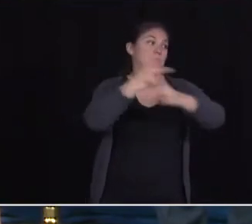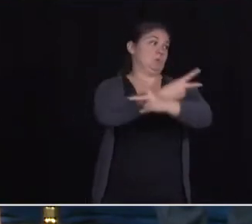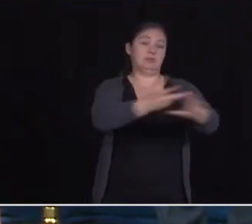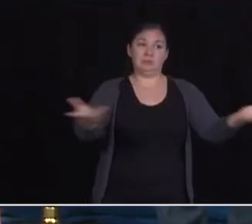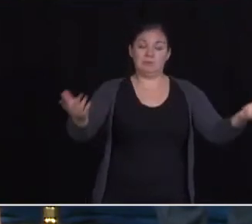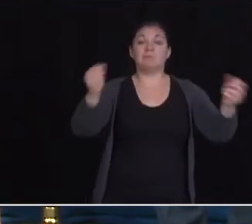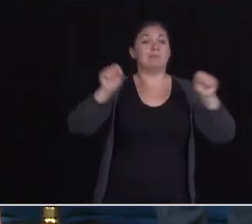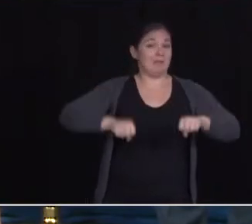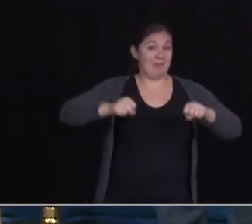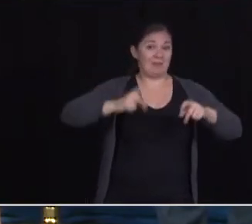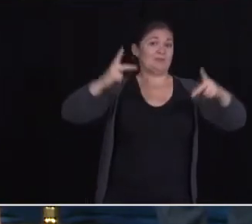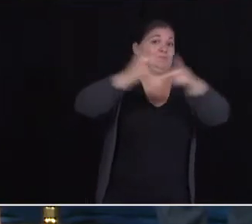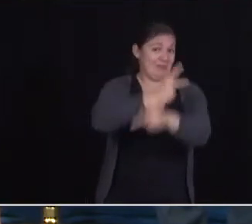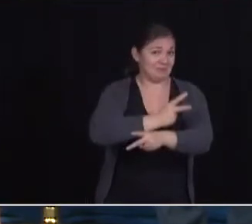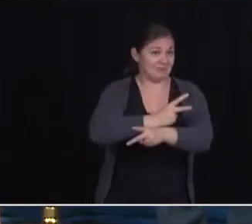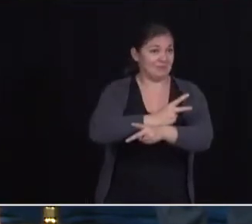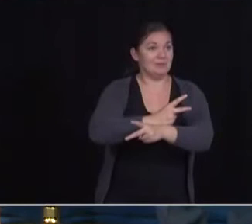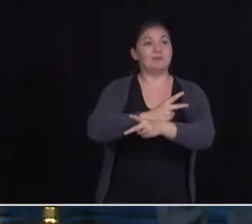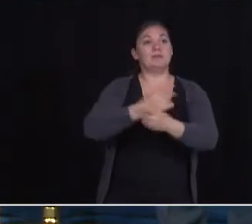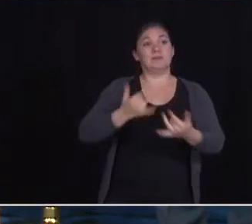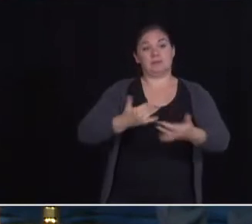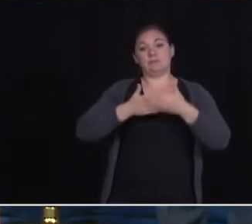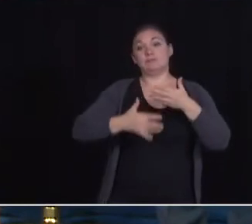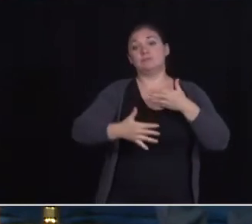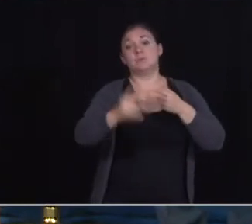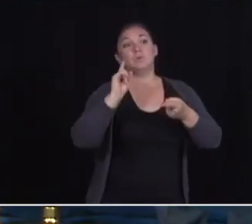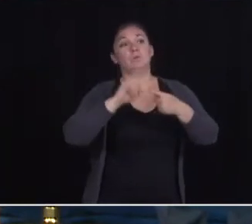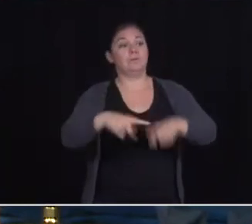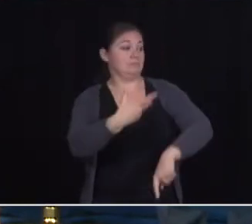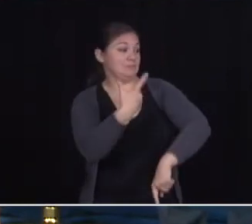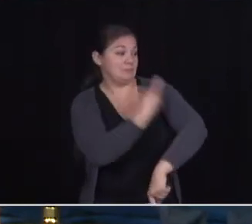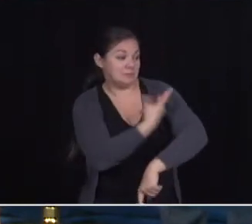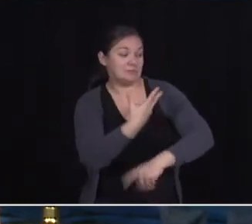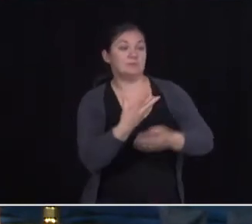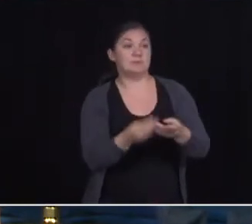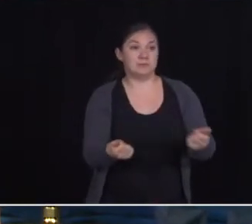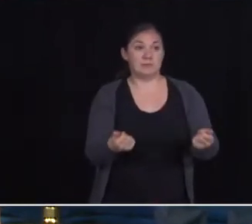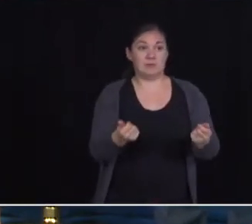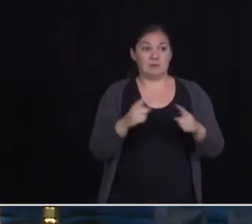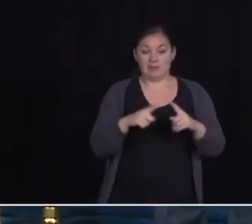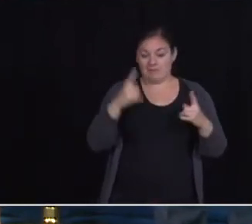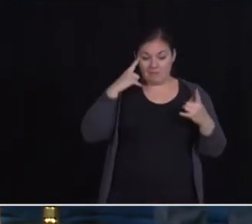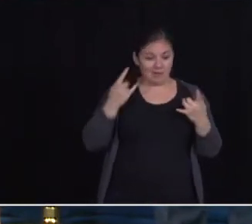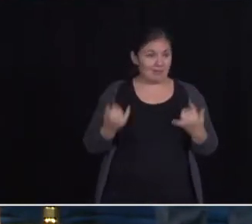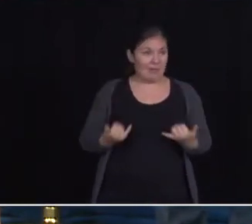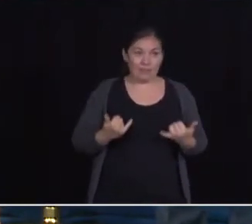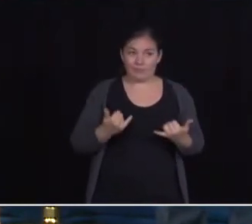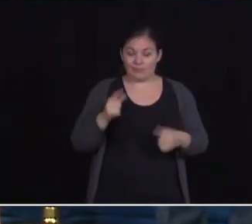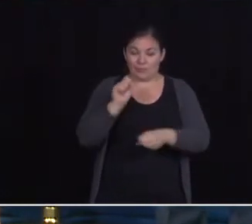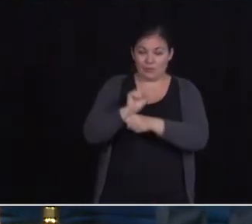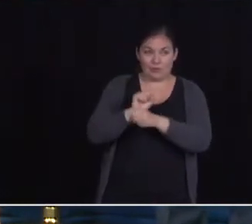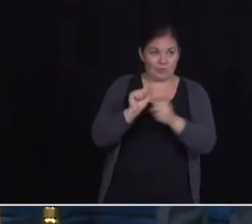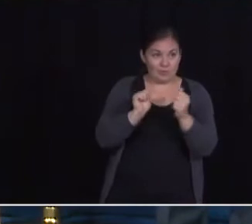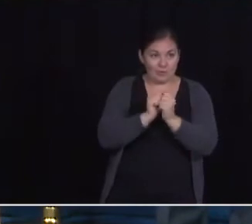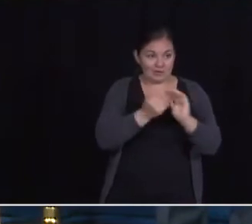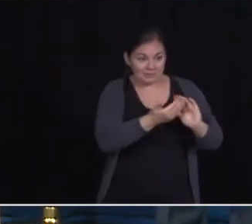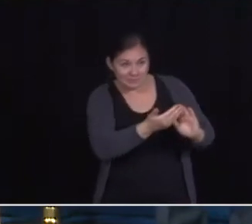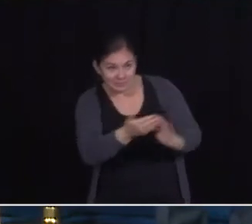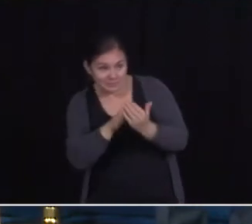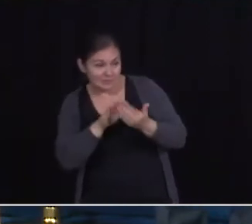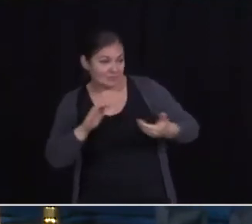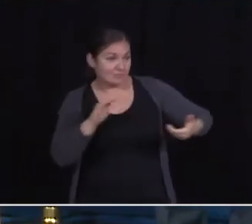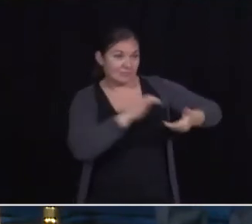the vaccine happens. So this provincial government will be there. We'll work with whether it's our municipal partners or our federal partners to make sure that the businesses get the